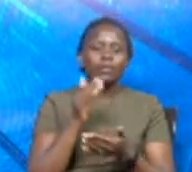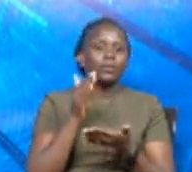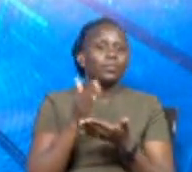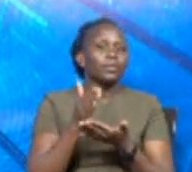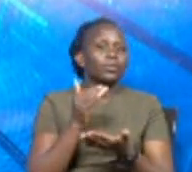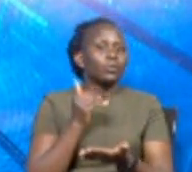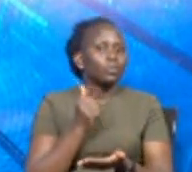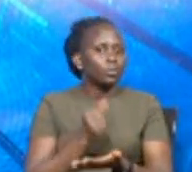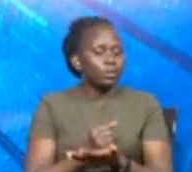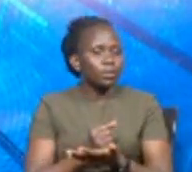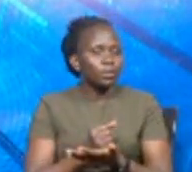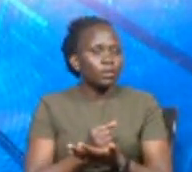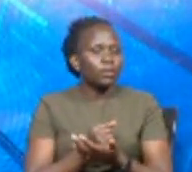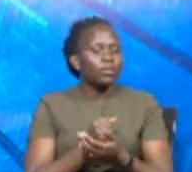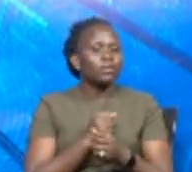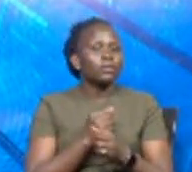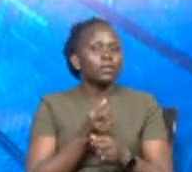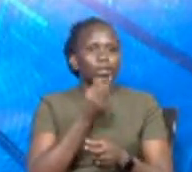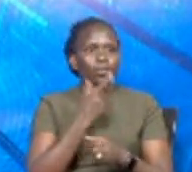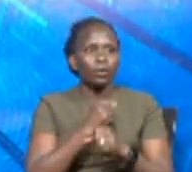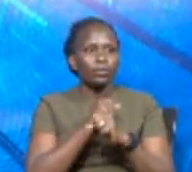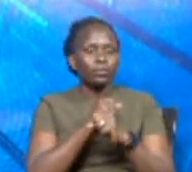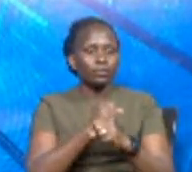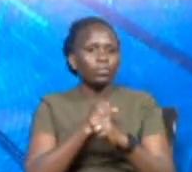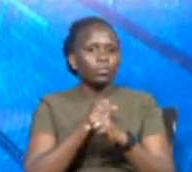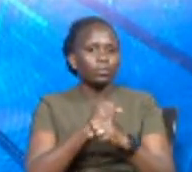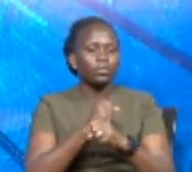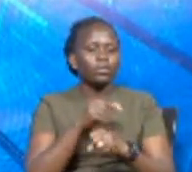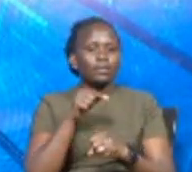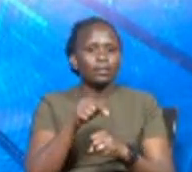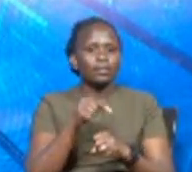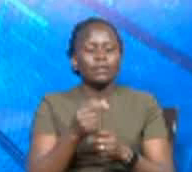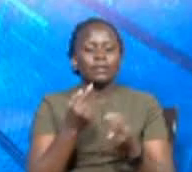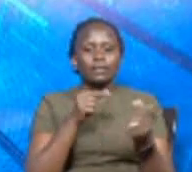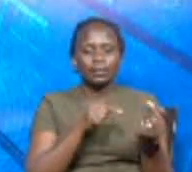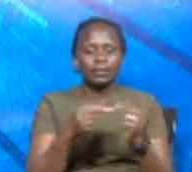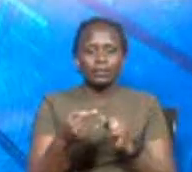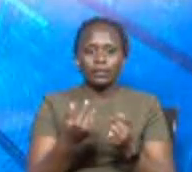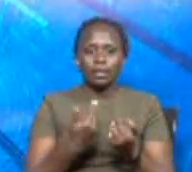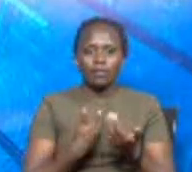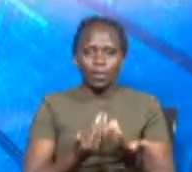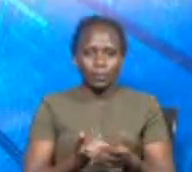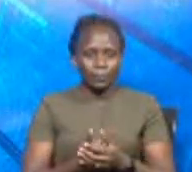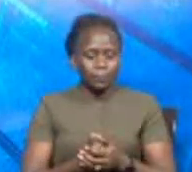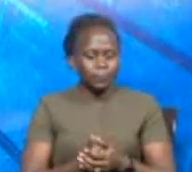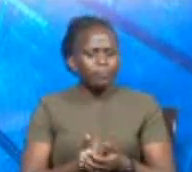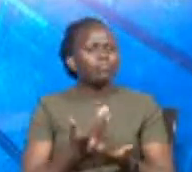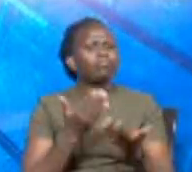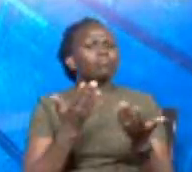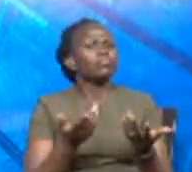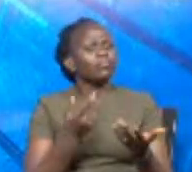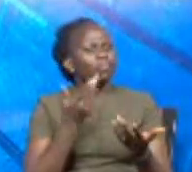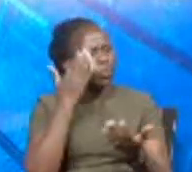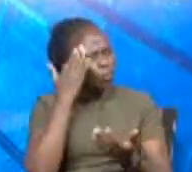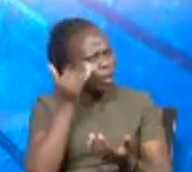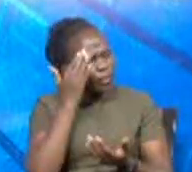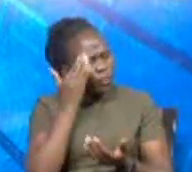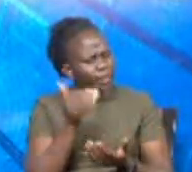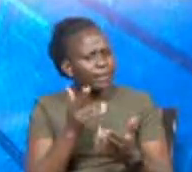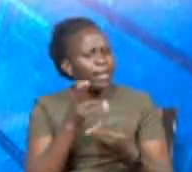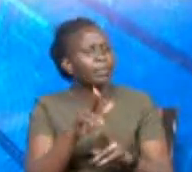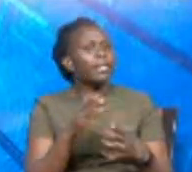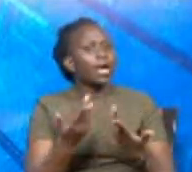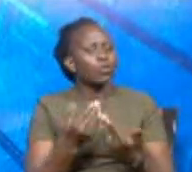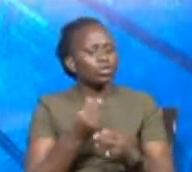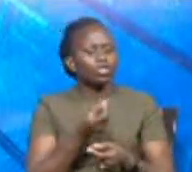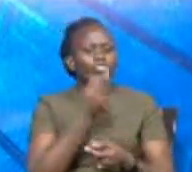drug resistance. And this is the discussion we're having right now. Mm. And what brings about this? What brings about drug